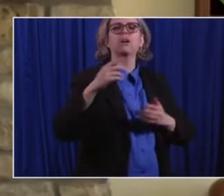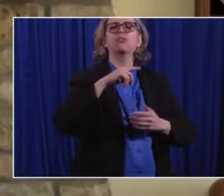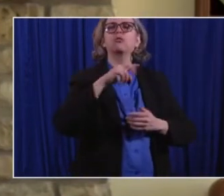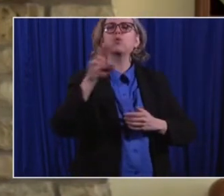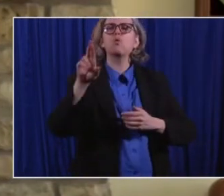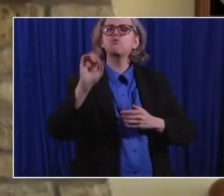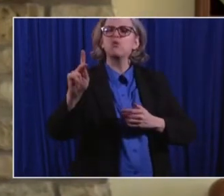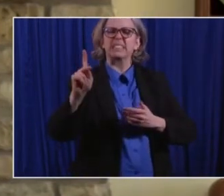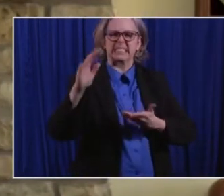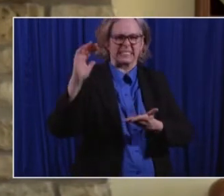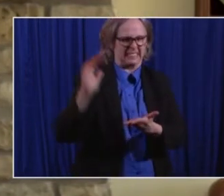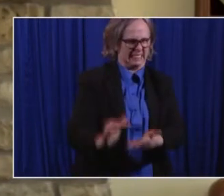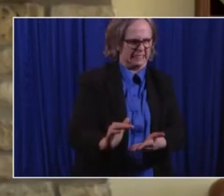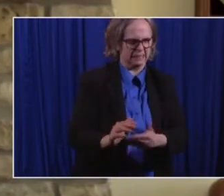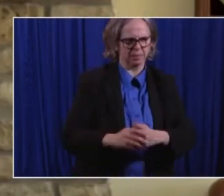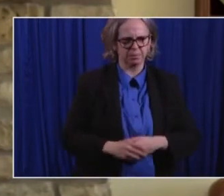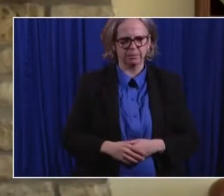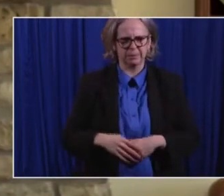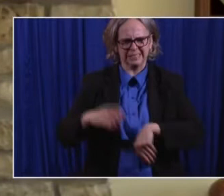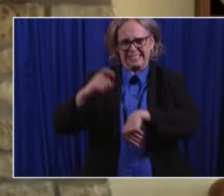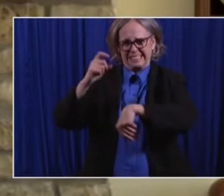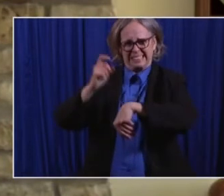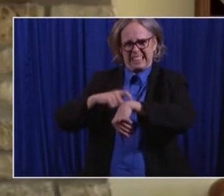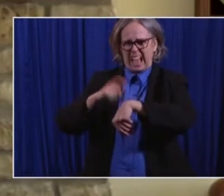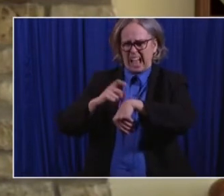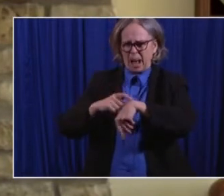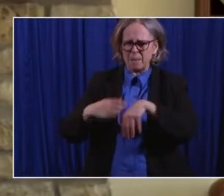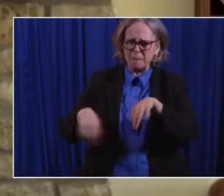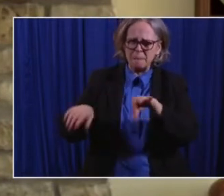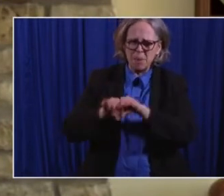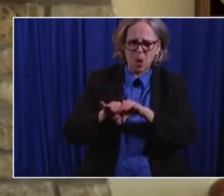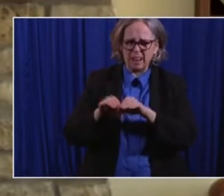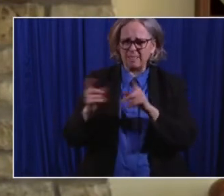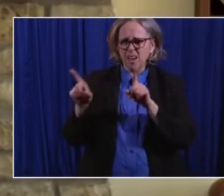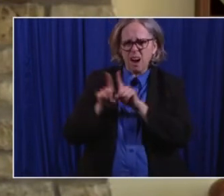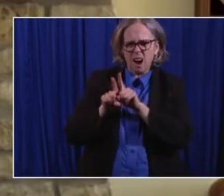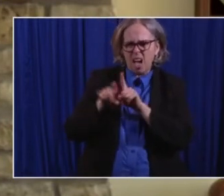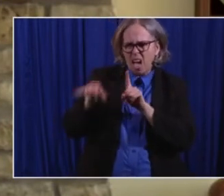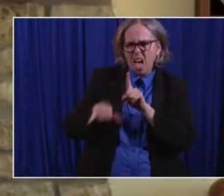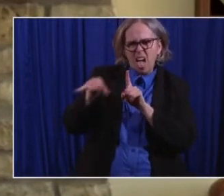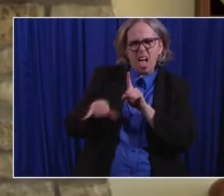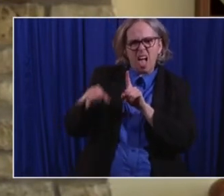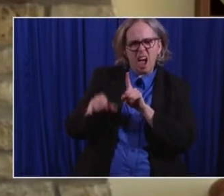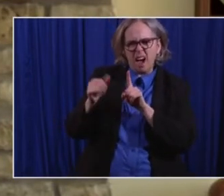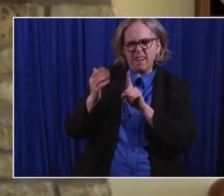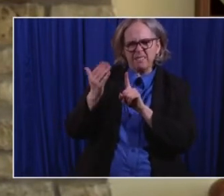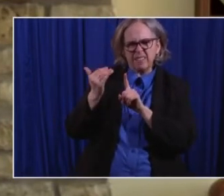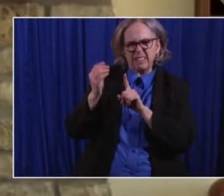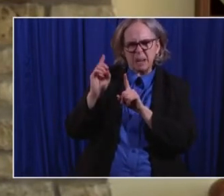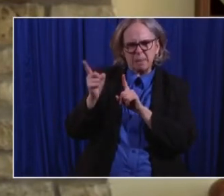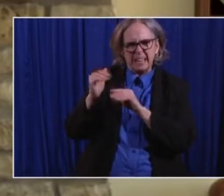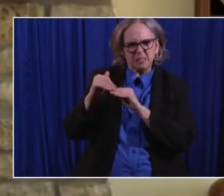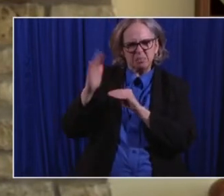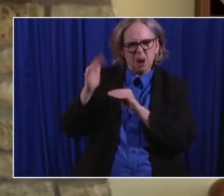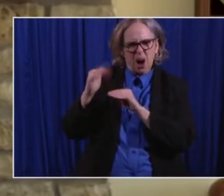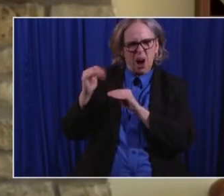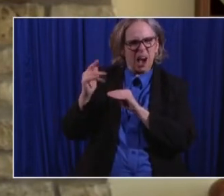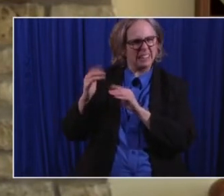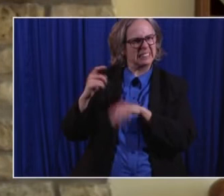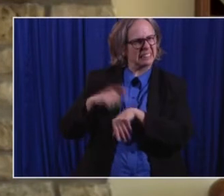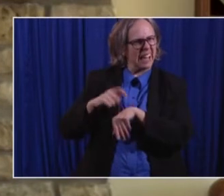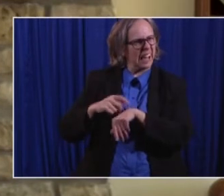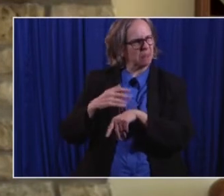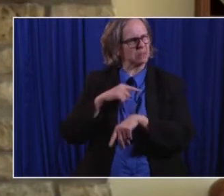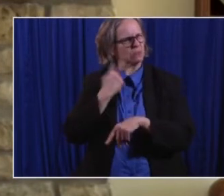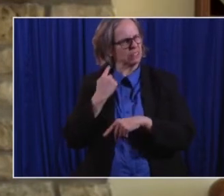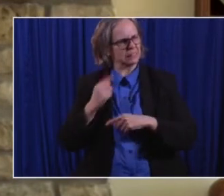matter. The longer you're close to another person who you don't live with, the more dangerous is that encounter. 5, your